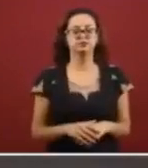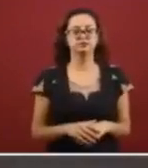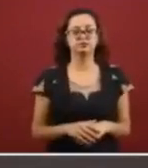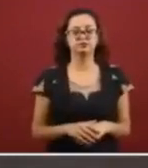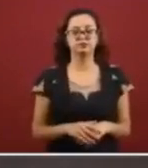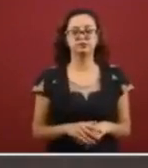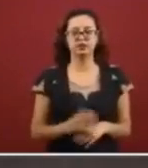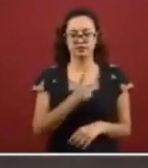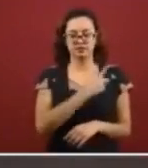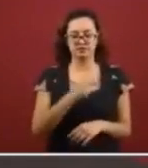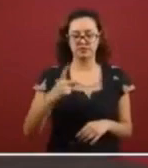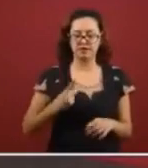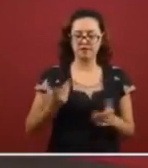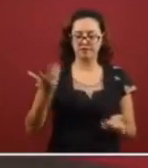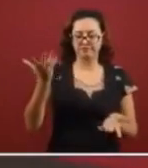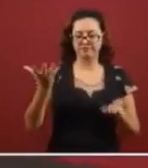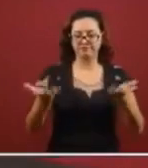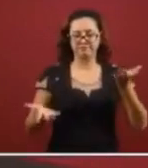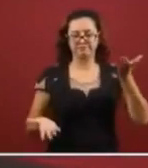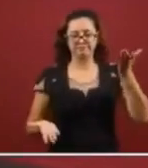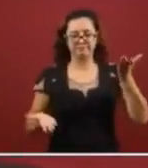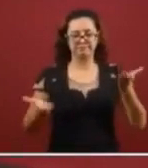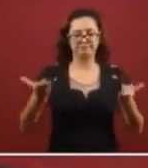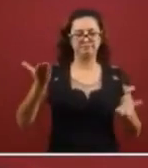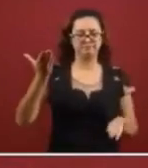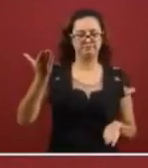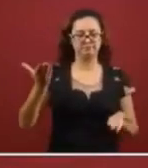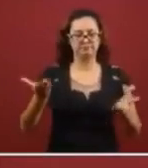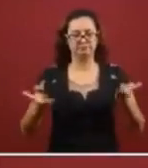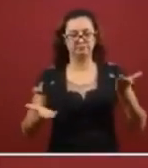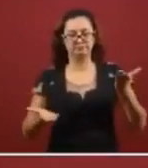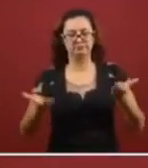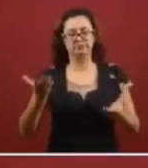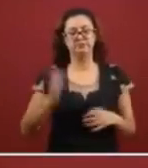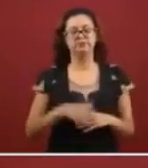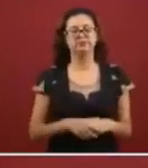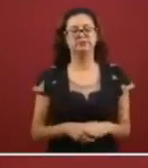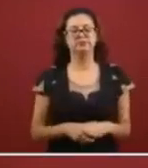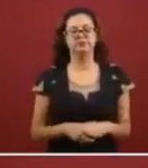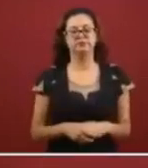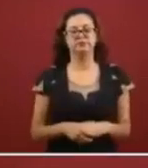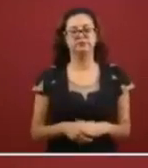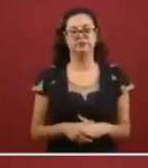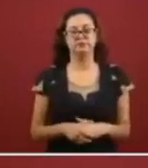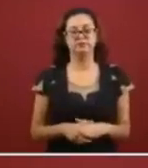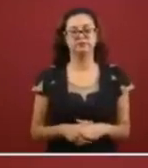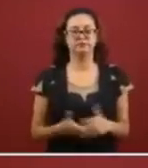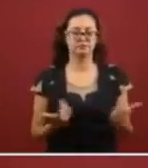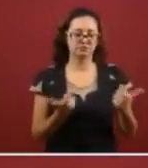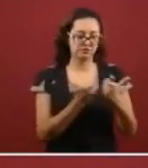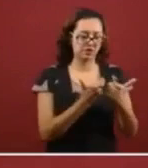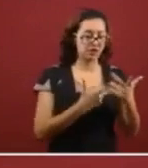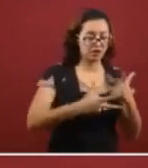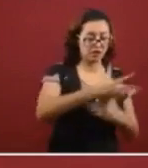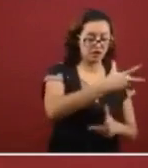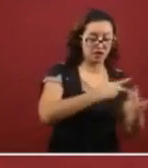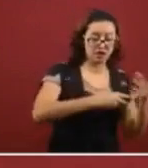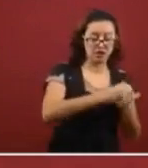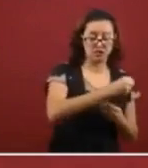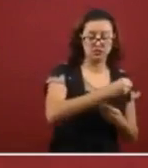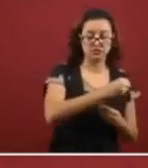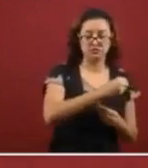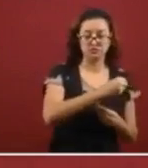It's an equilibrium that we have to maintain in within the